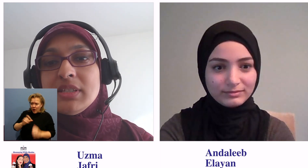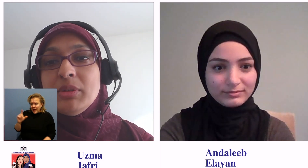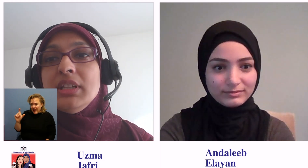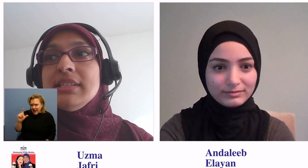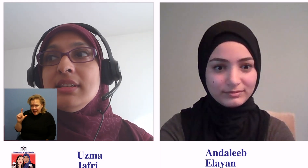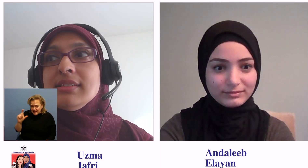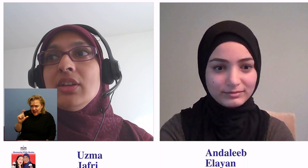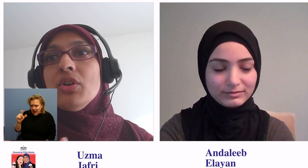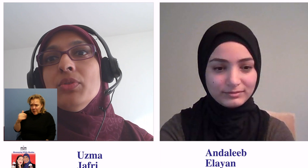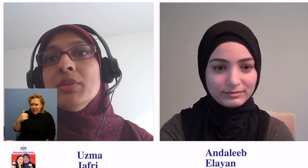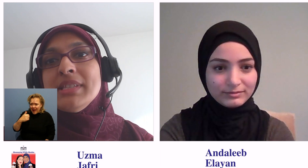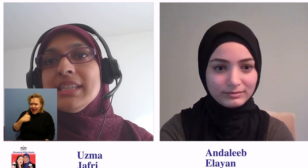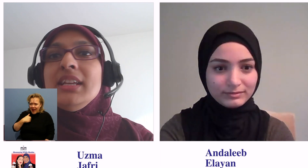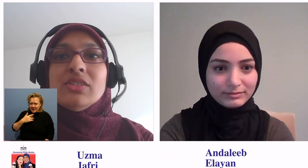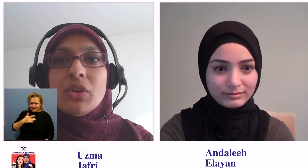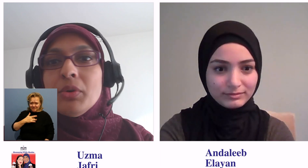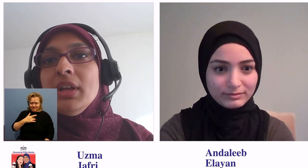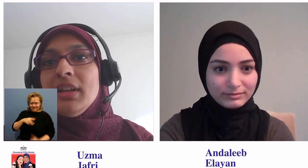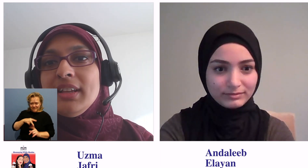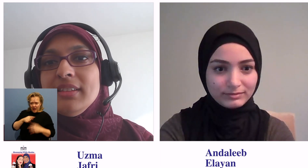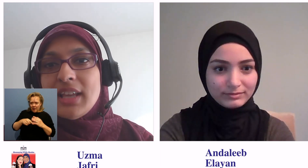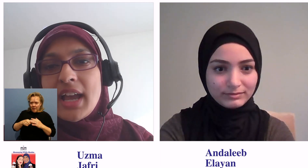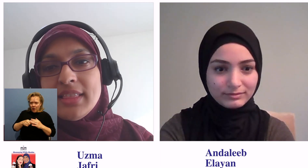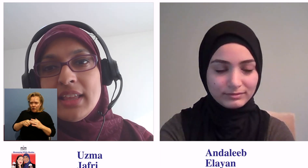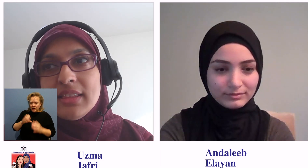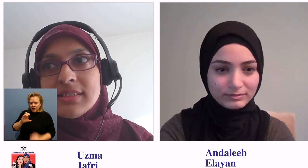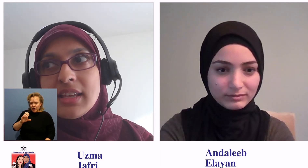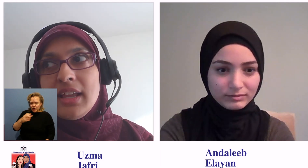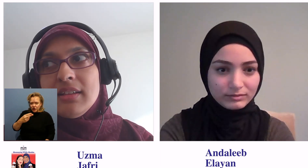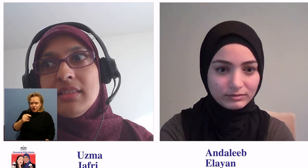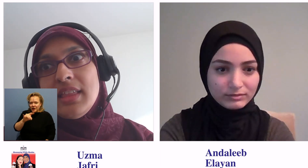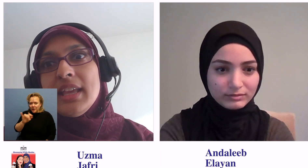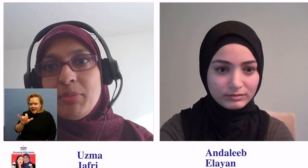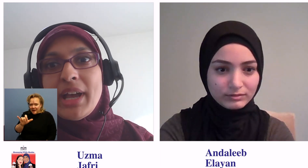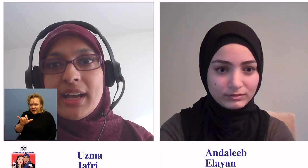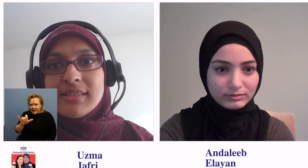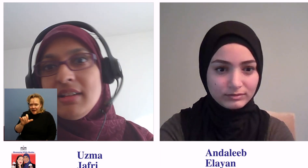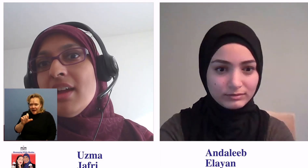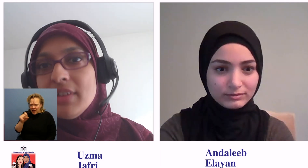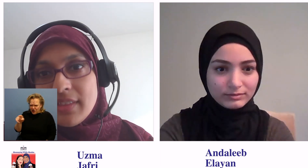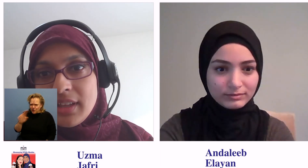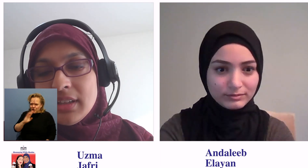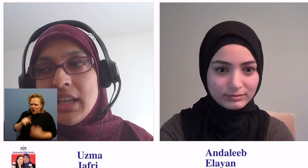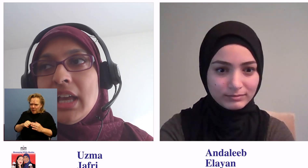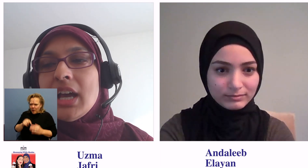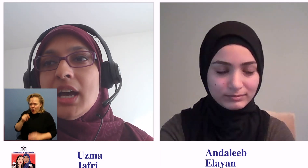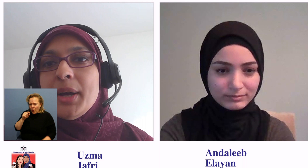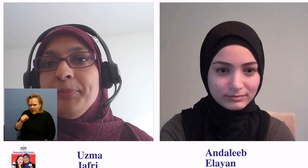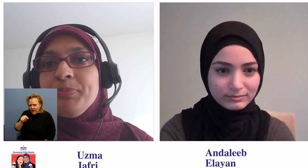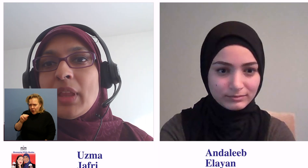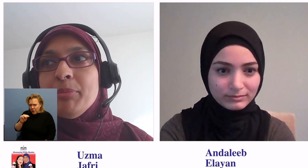to people with disabilities. And it's like, oh, they're miskeen. So I think it's like they get a pass on everything.